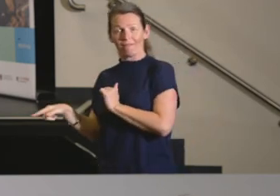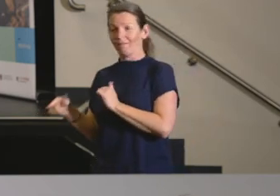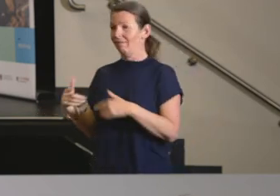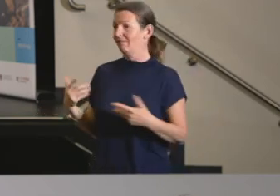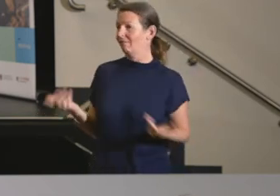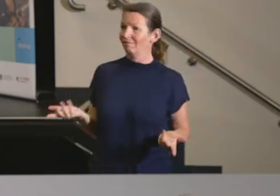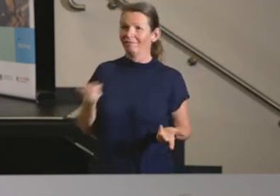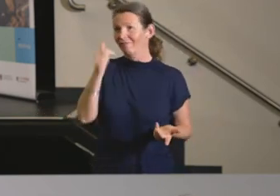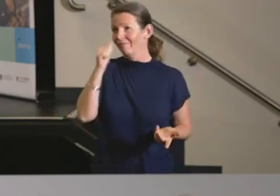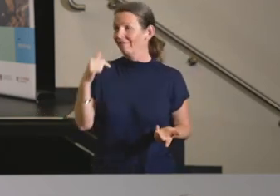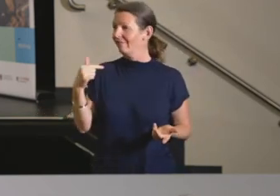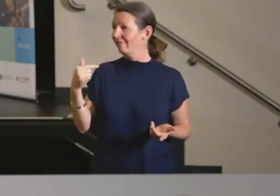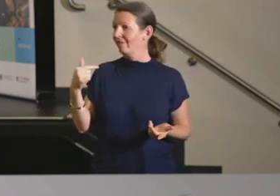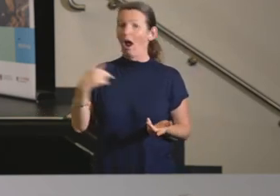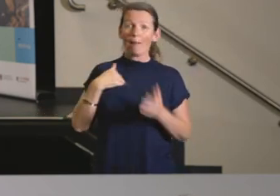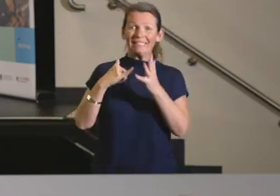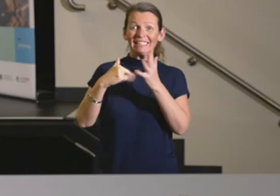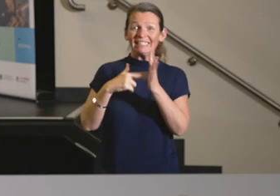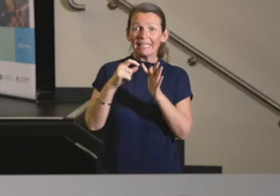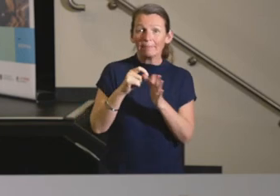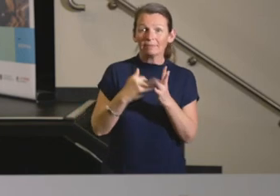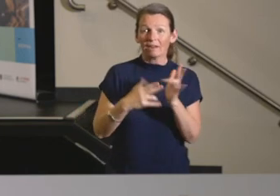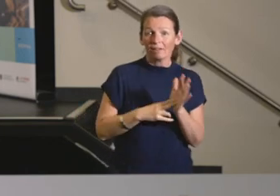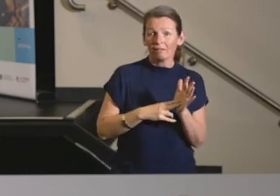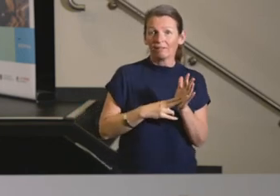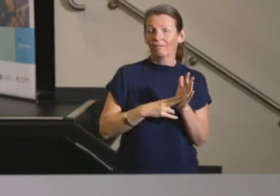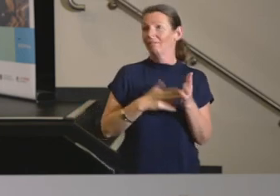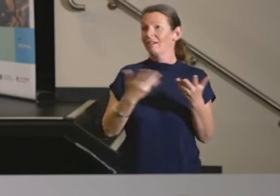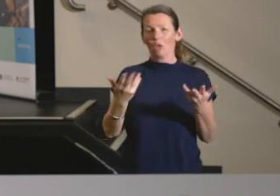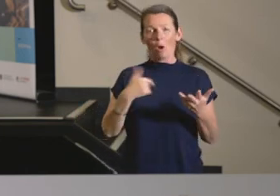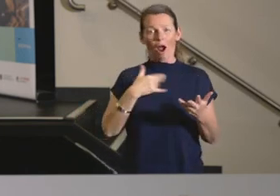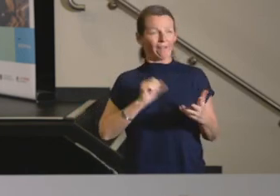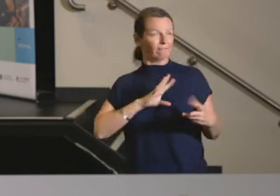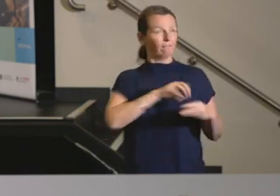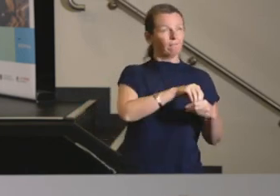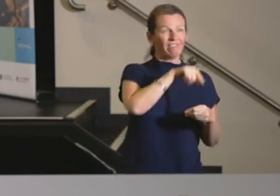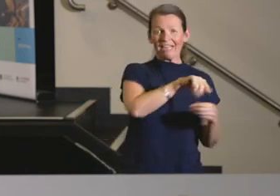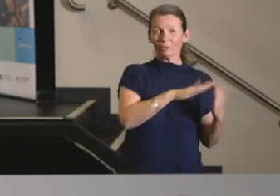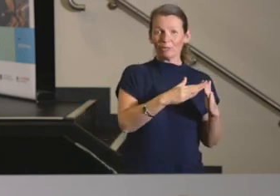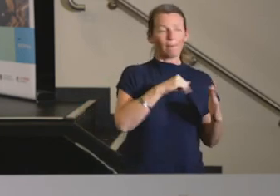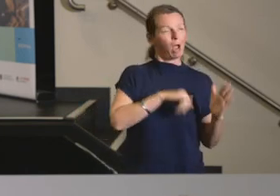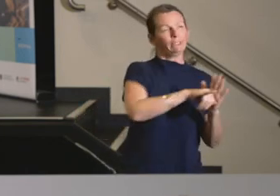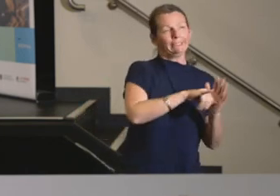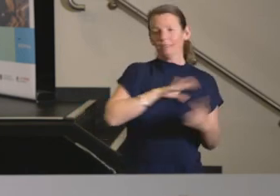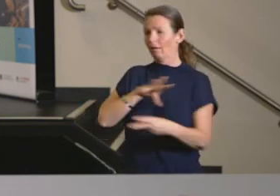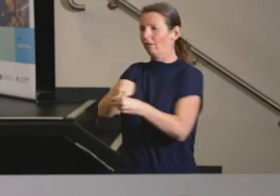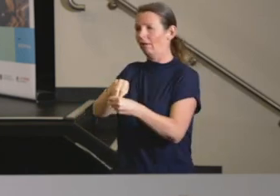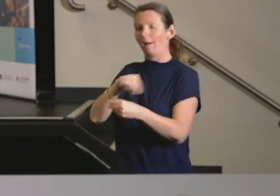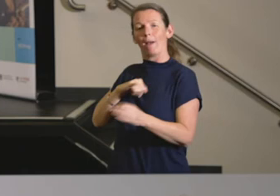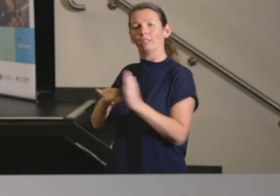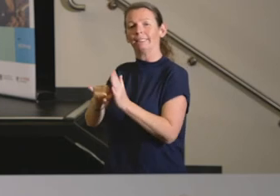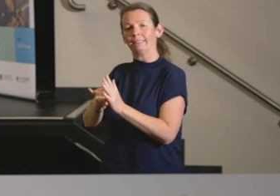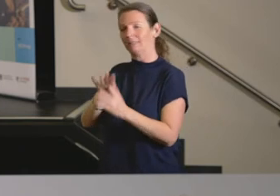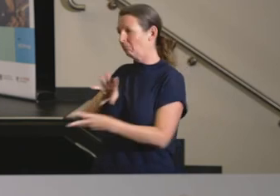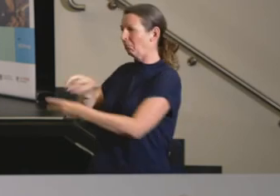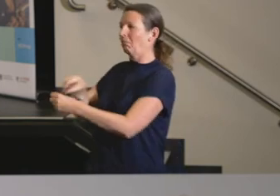I'm a stepson. And I invoke those different identities and they have different meaning for me in different kinds of places. And I think that's an important